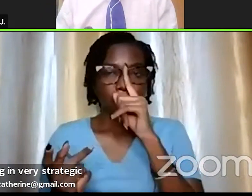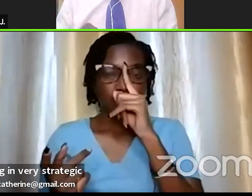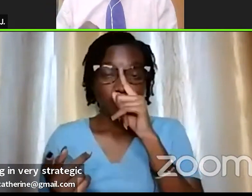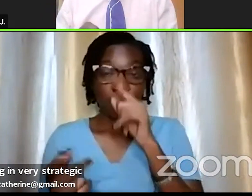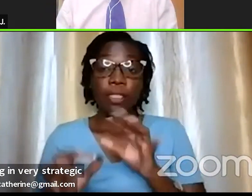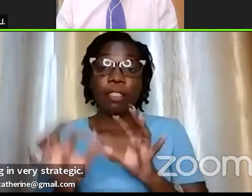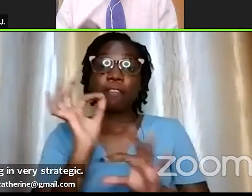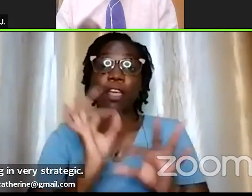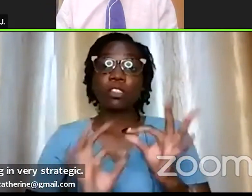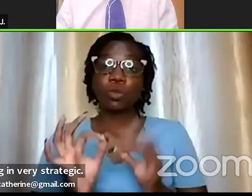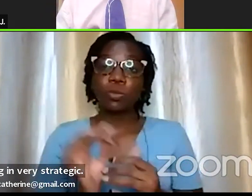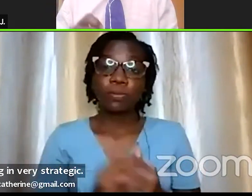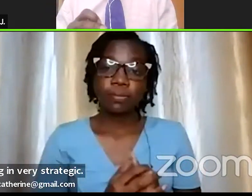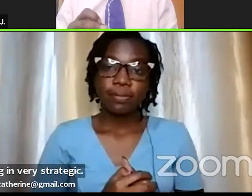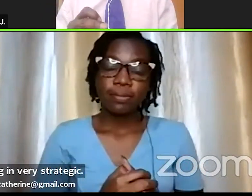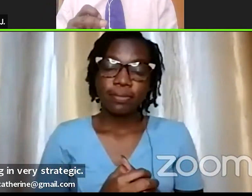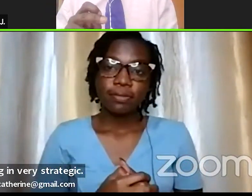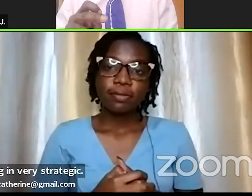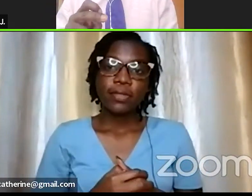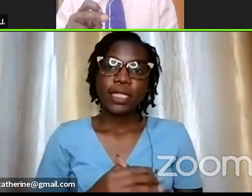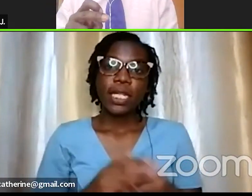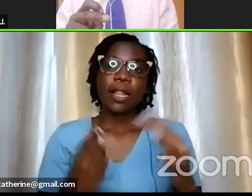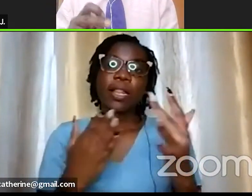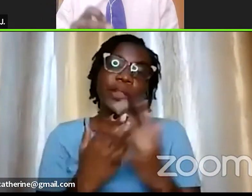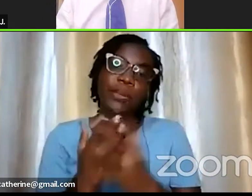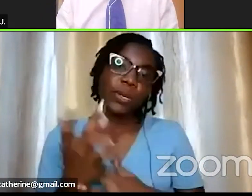fashions, by thinking